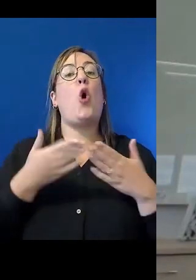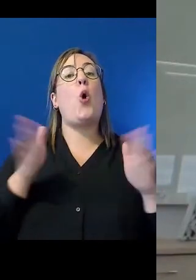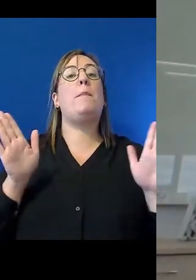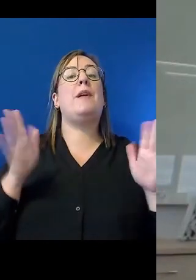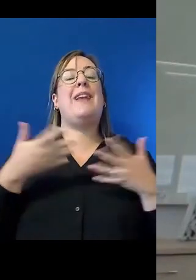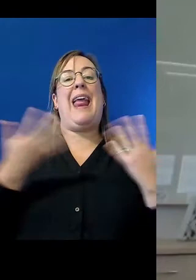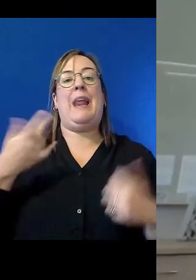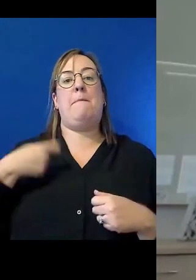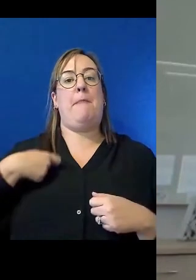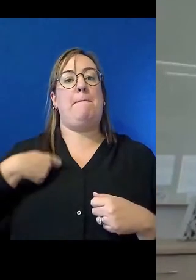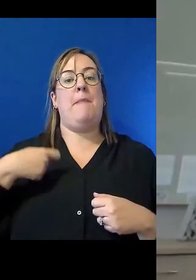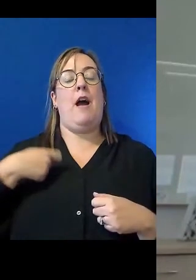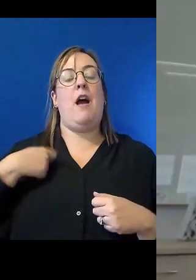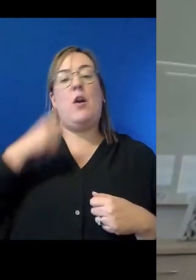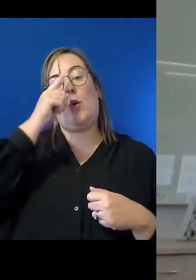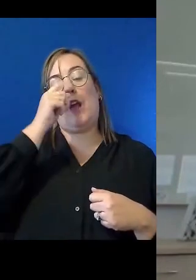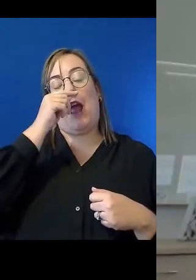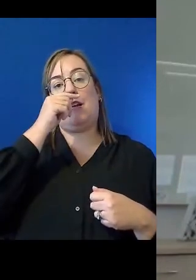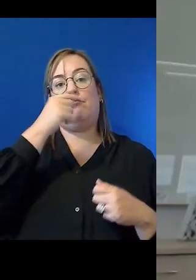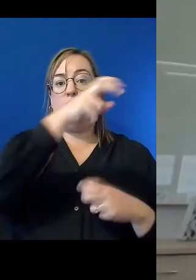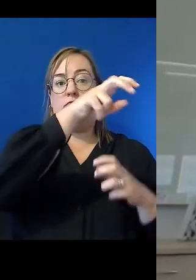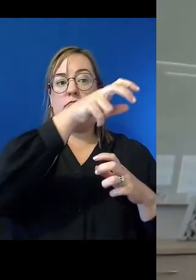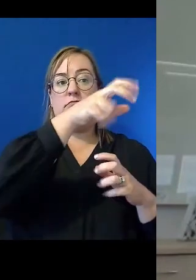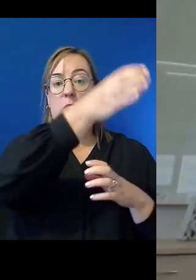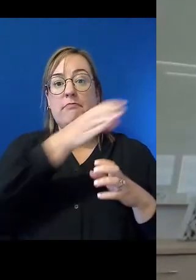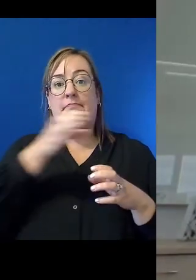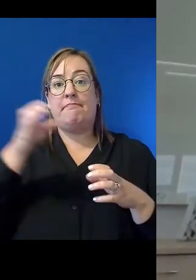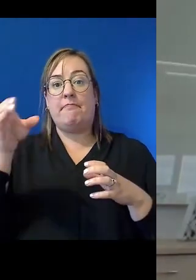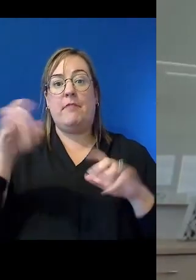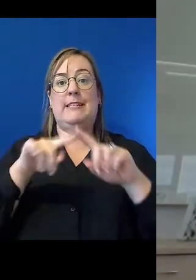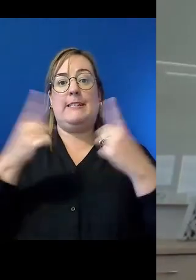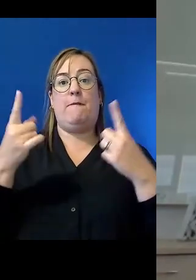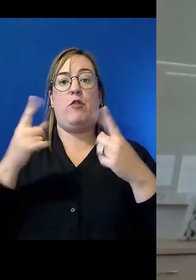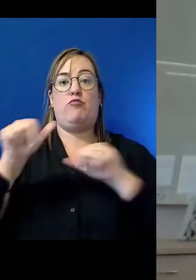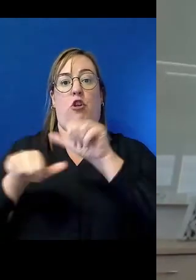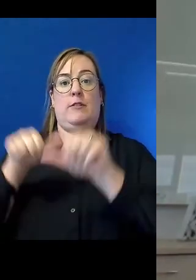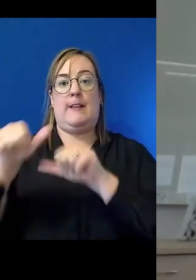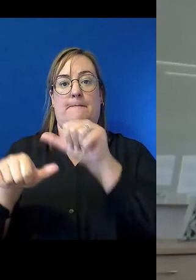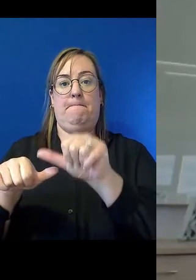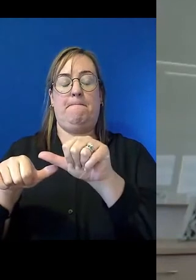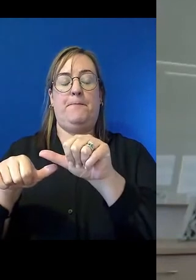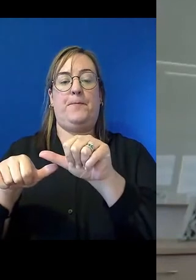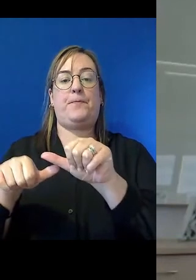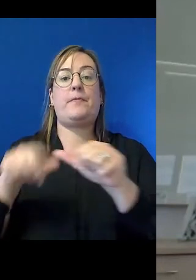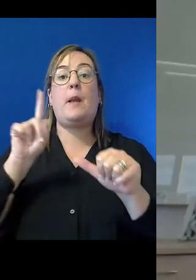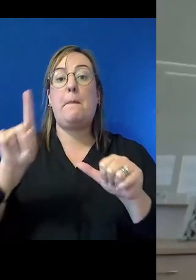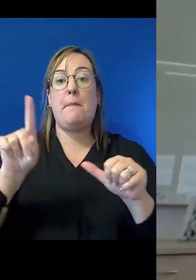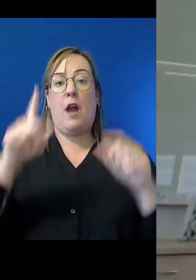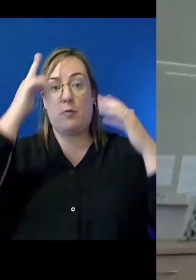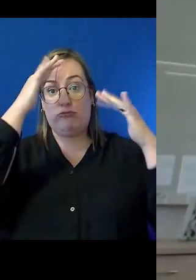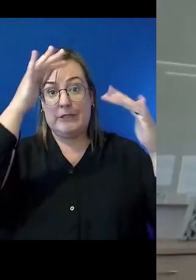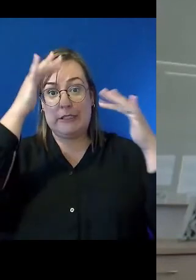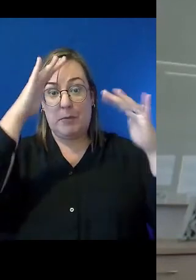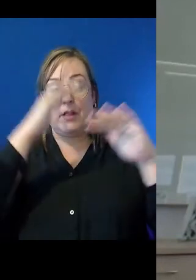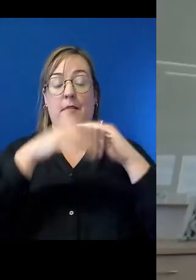member who is eligible to be diverted into that base. But the principles that surround that whole model